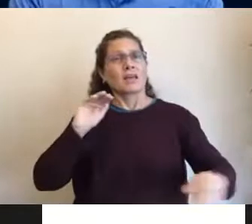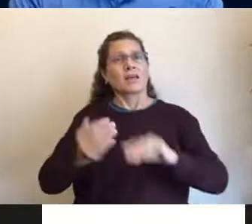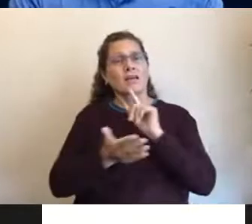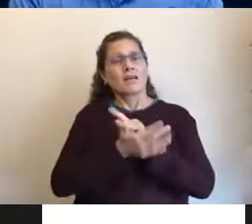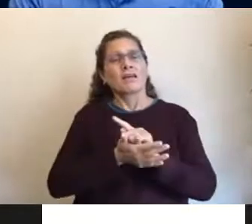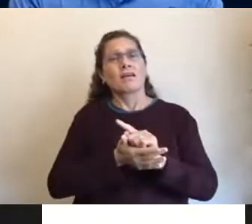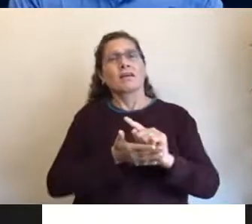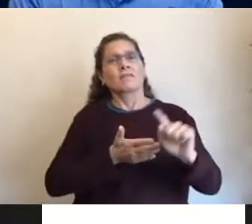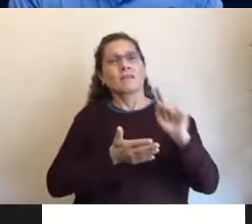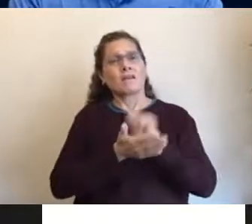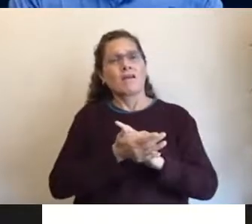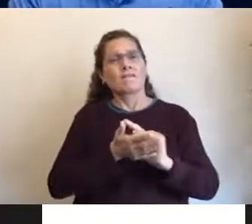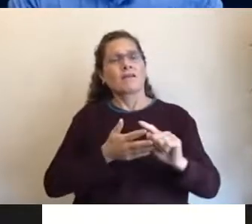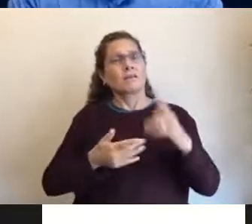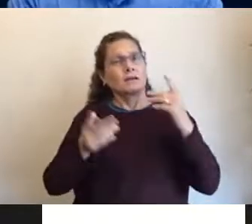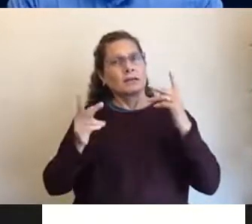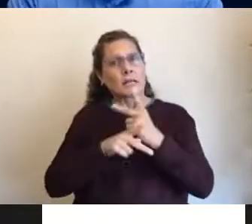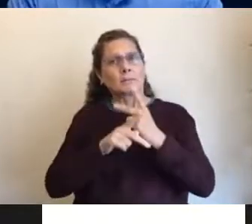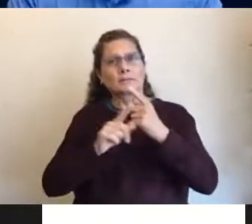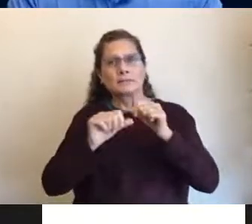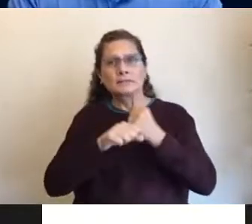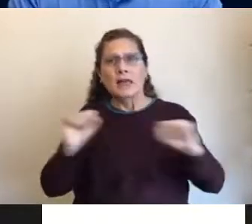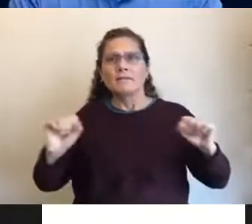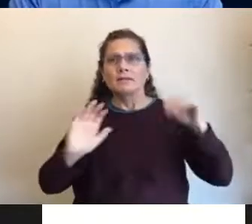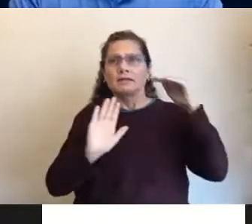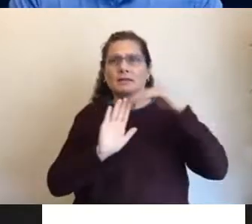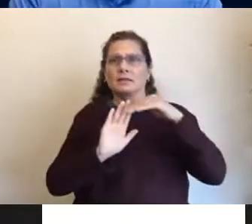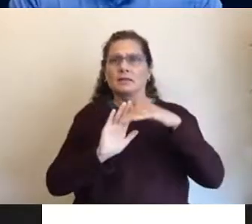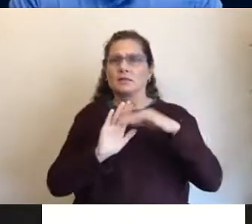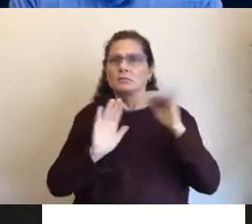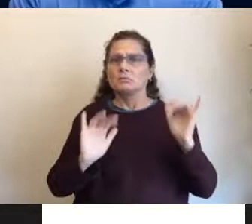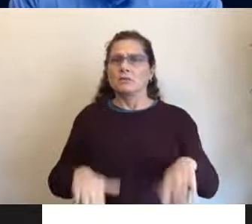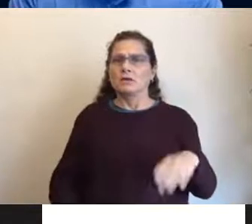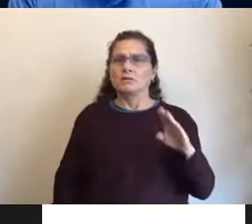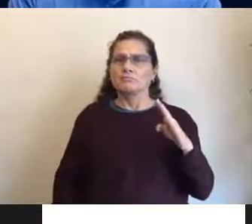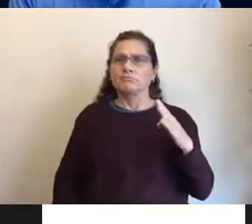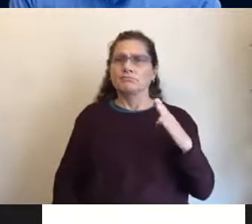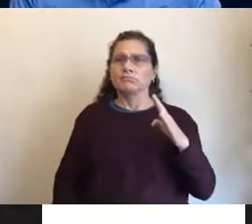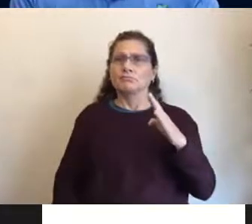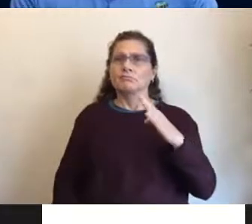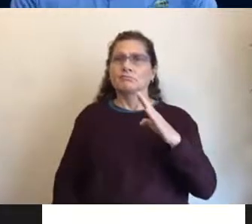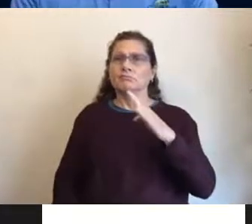the briefing over to Cheryl Isabel from Milwaukee Health Services. Thank you very much.